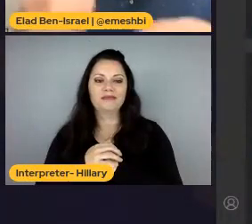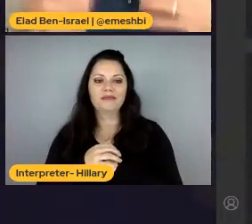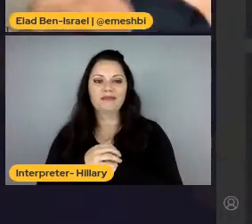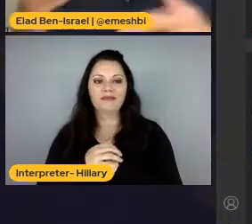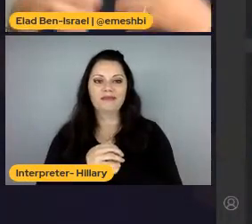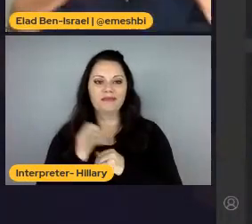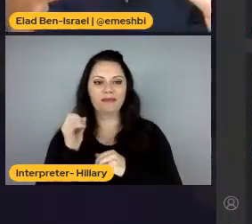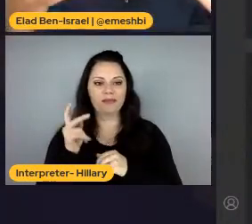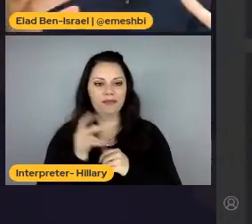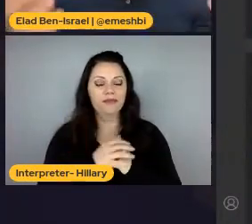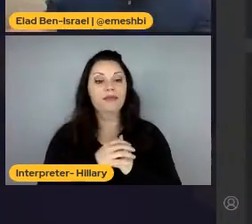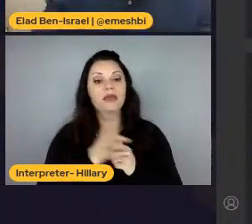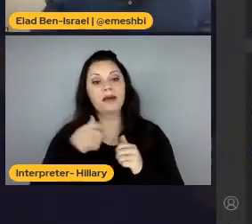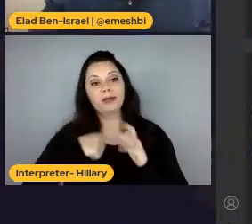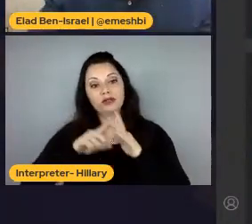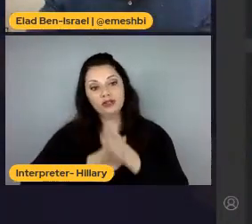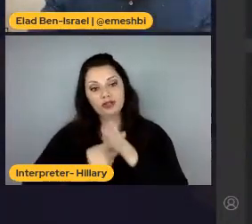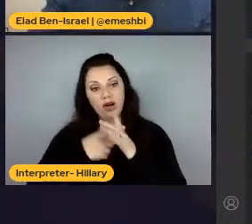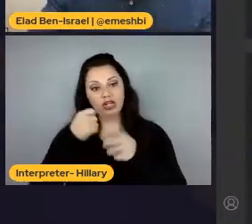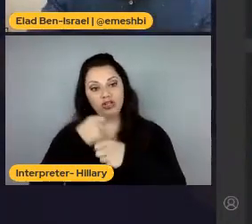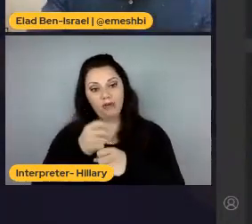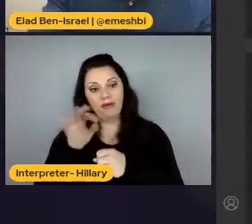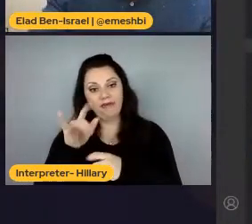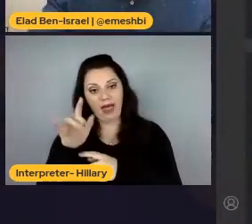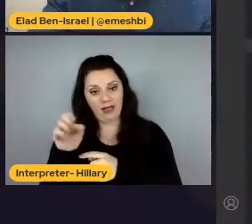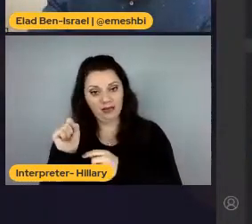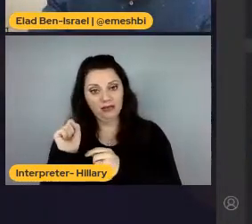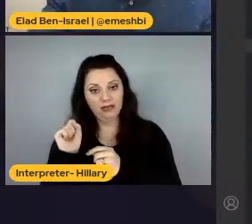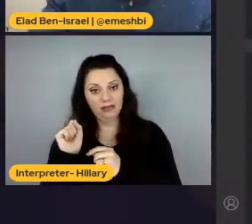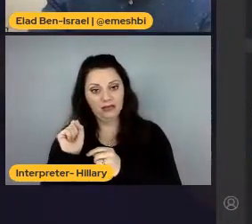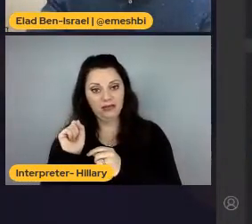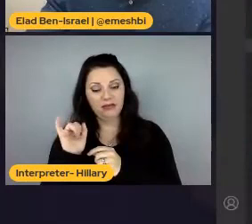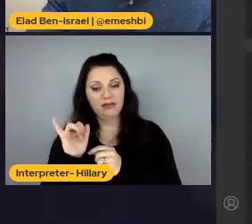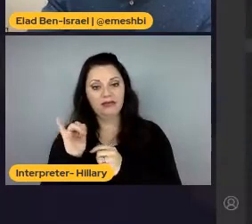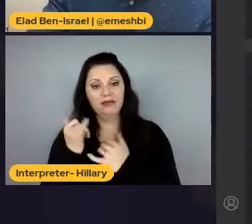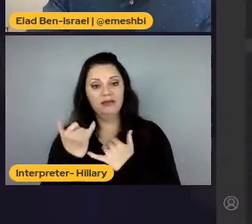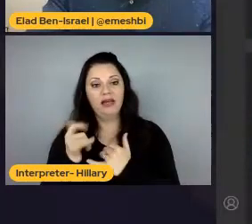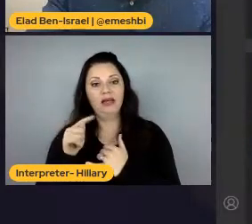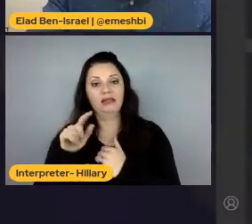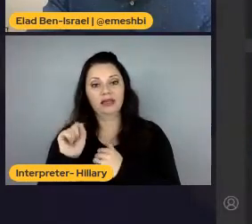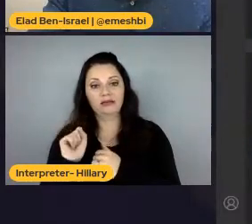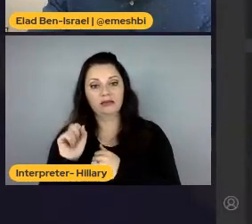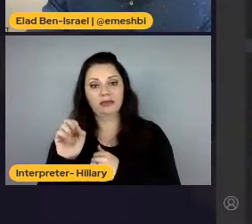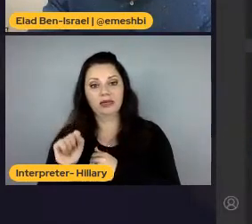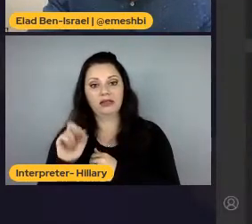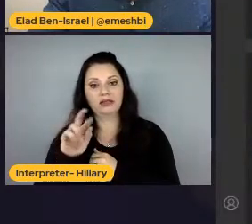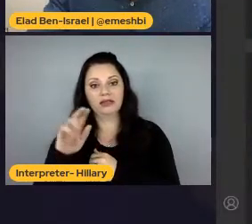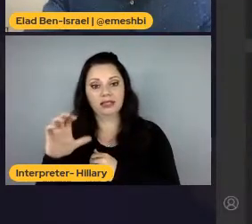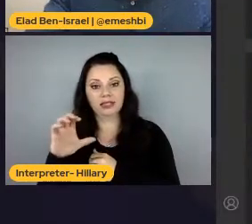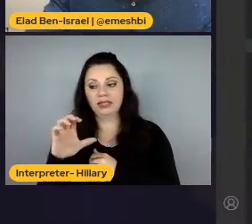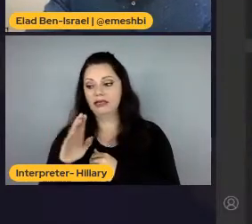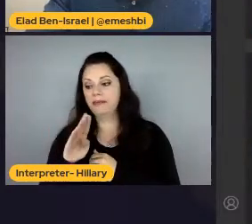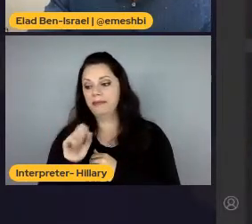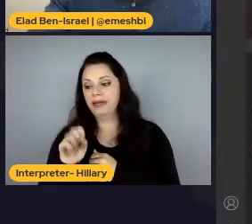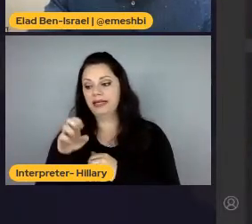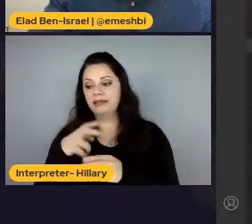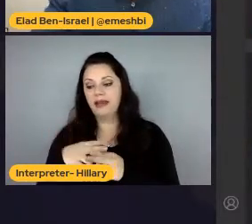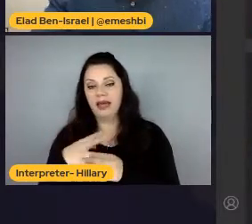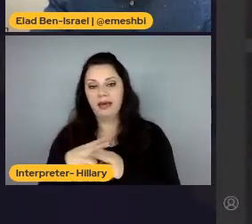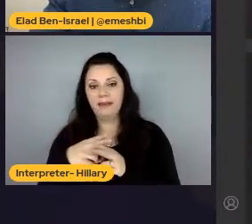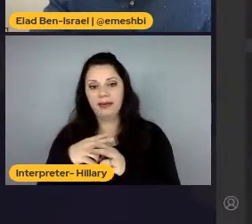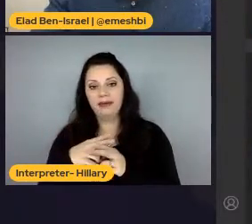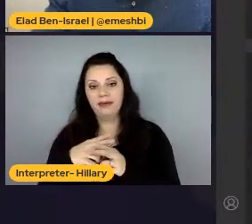OK, so I'm going to start generating a file. So now I need to do TypeScript, src, let's call it base name dash